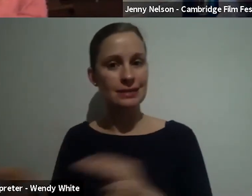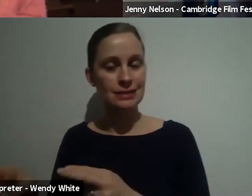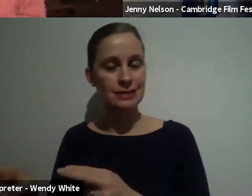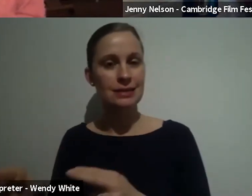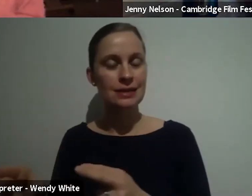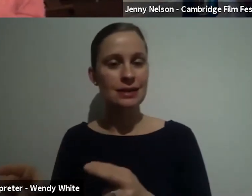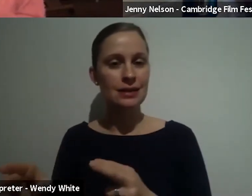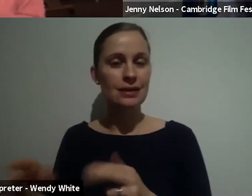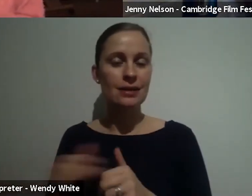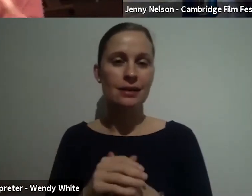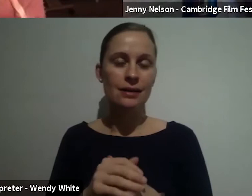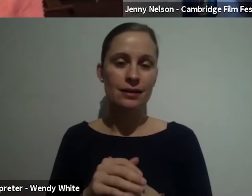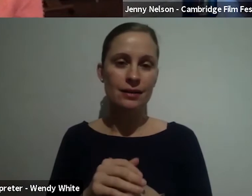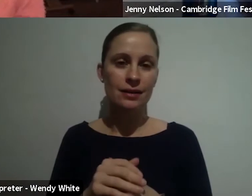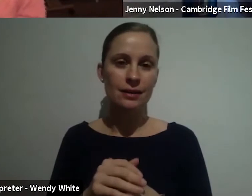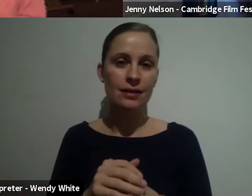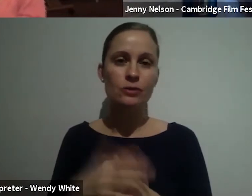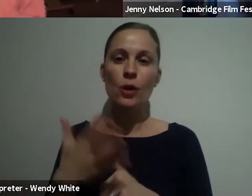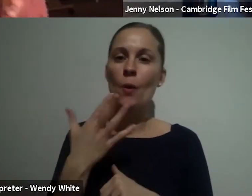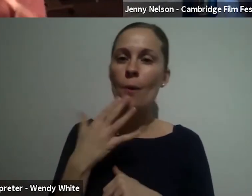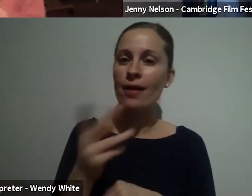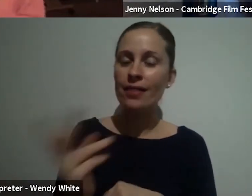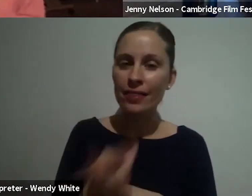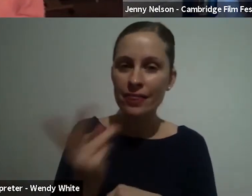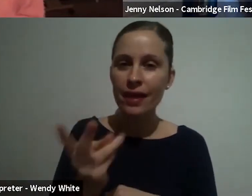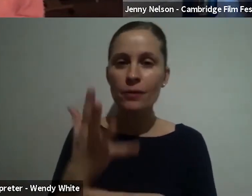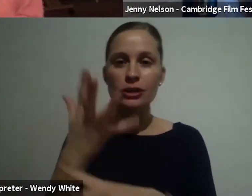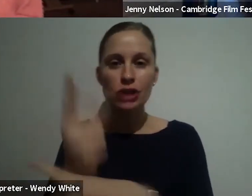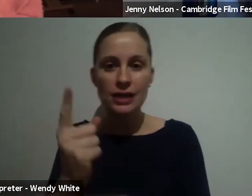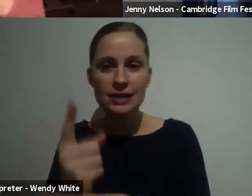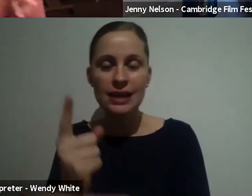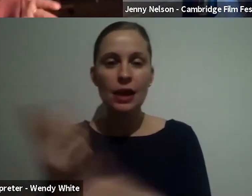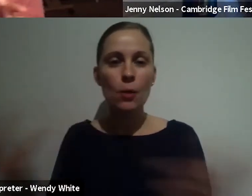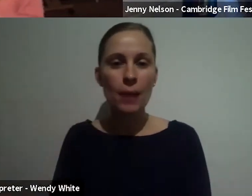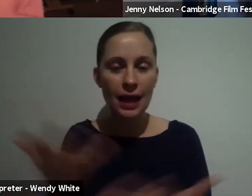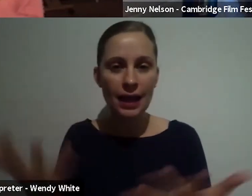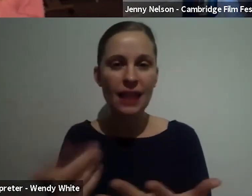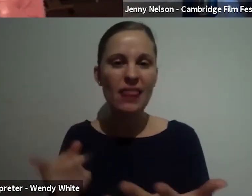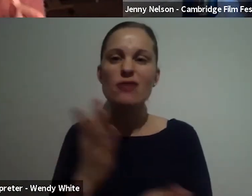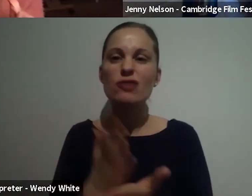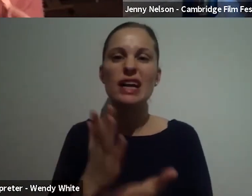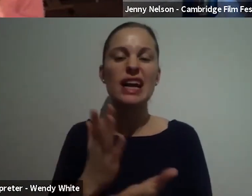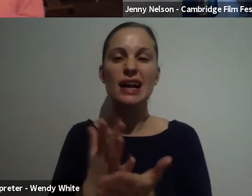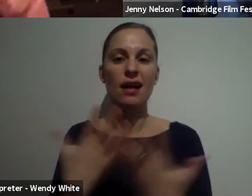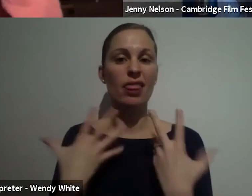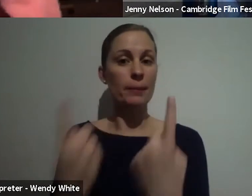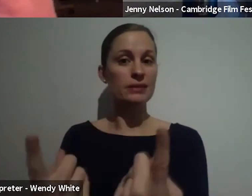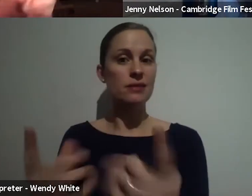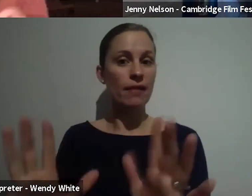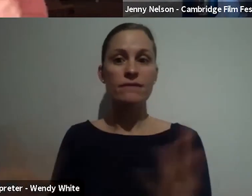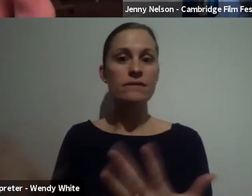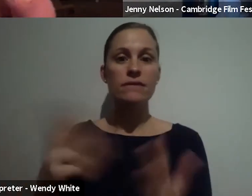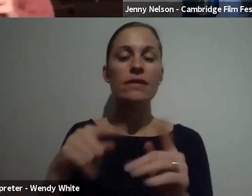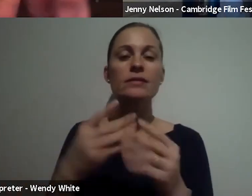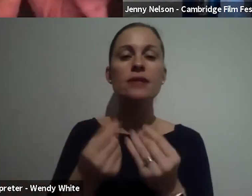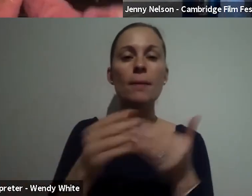some scenes whenever they are playing or they are just chatting, that they are really improvising and they are really themselves. With some guys,